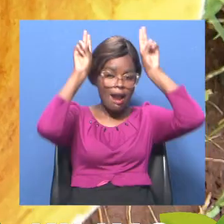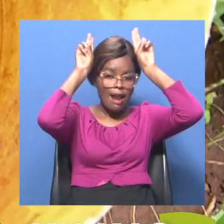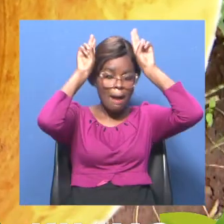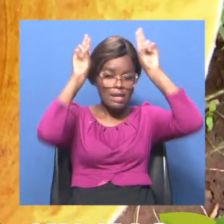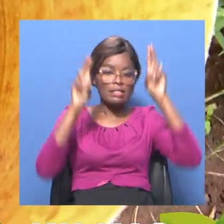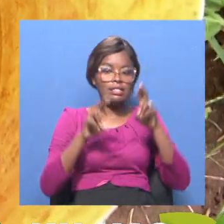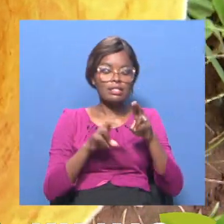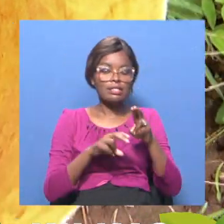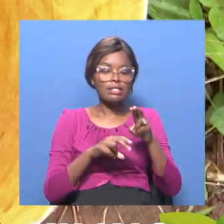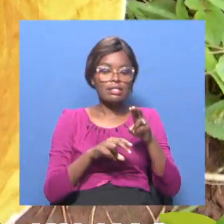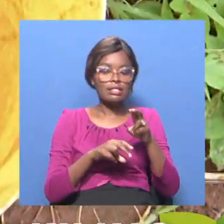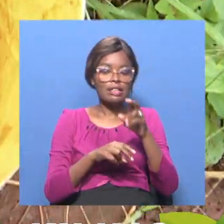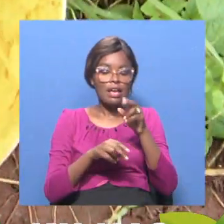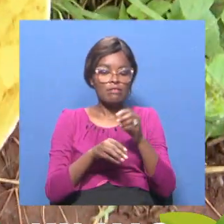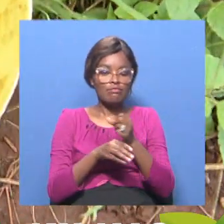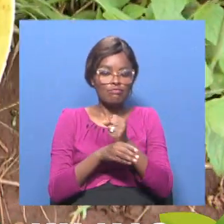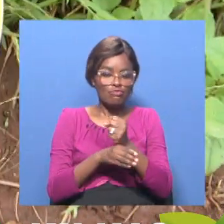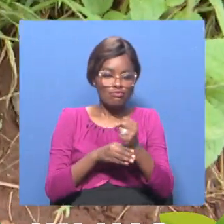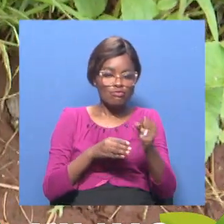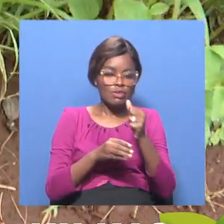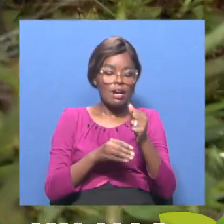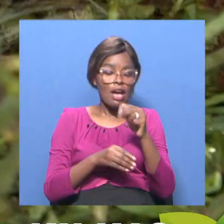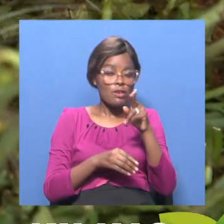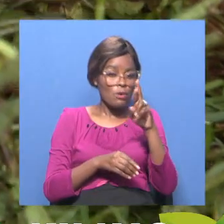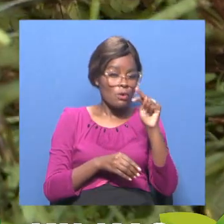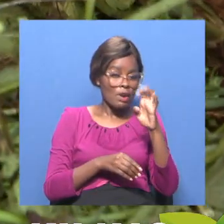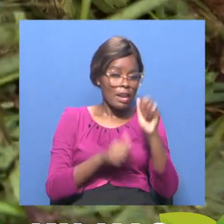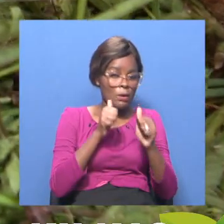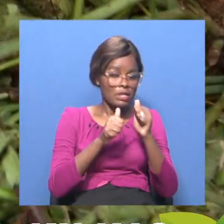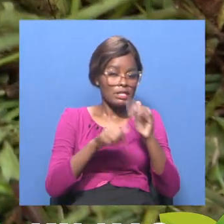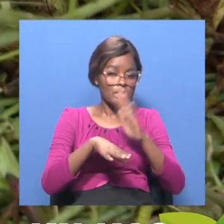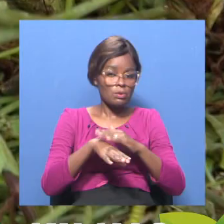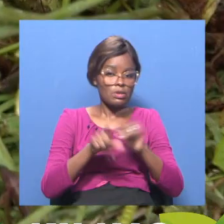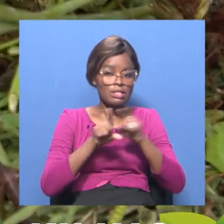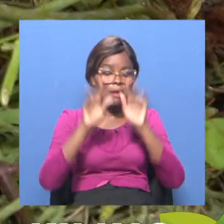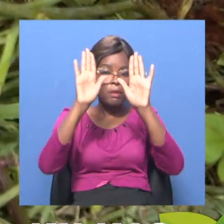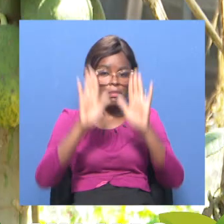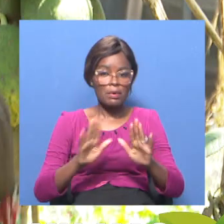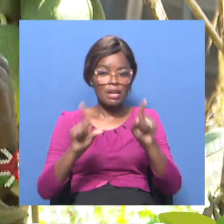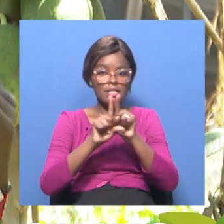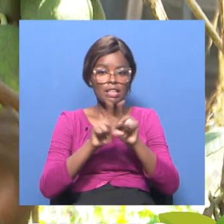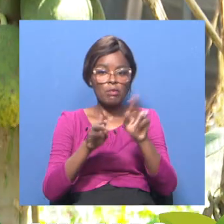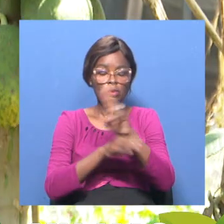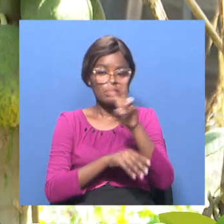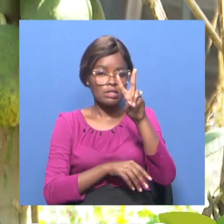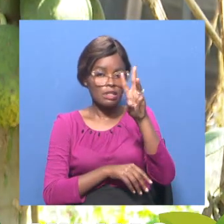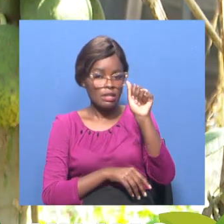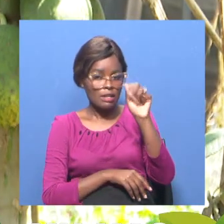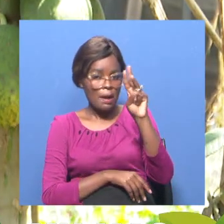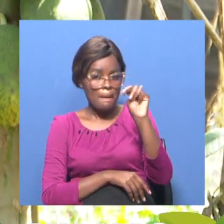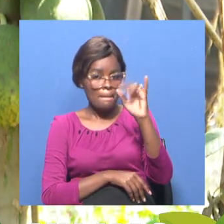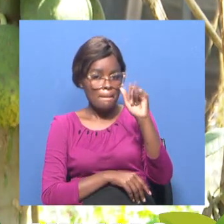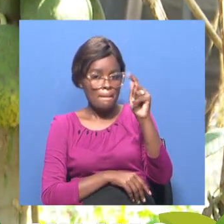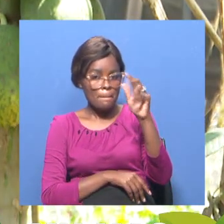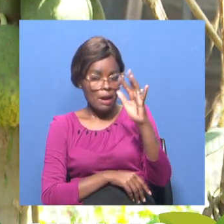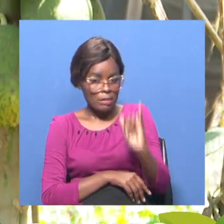because it is highly rich in nitrogen. So I use the rabbit urine and also the vermity as